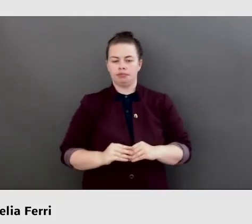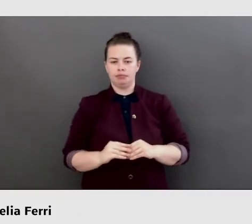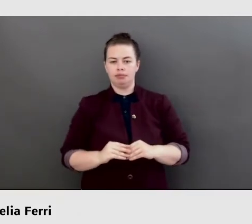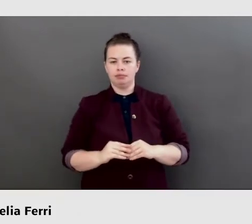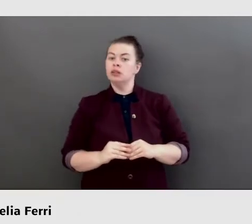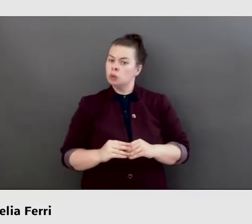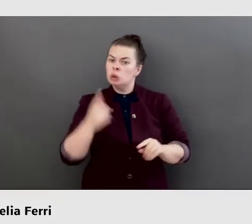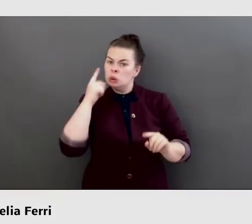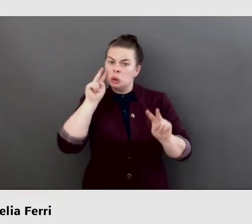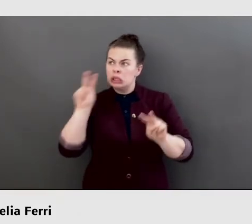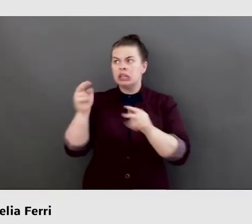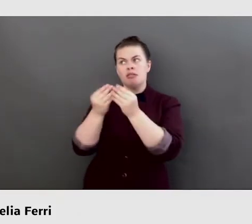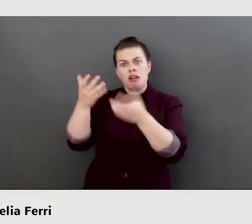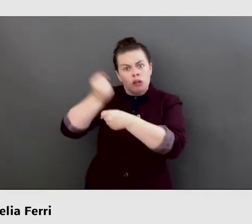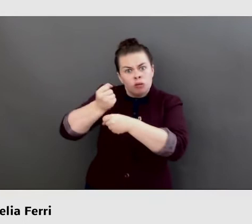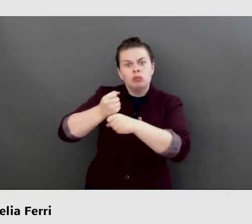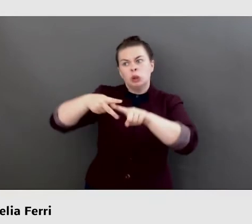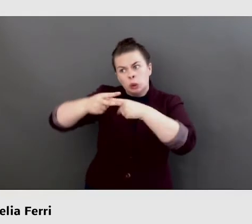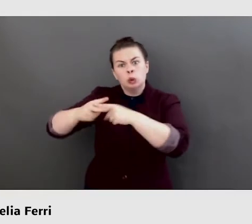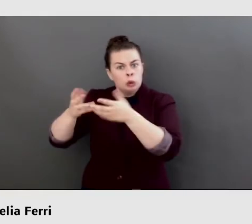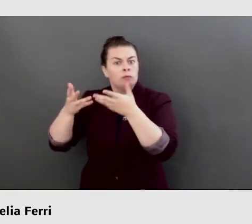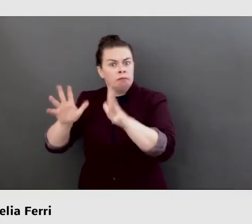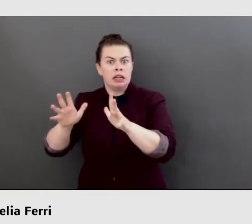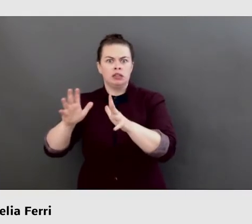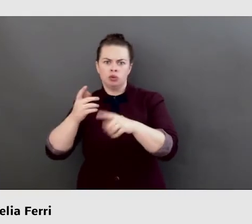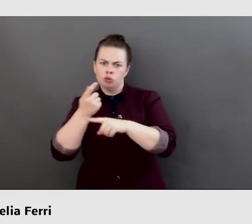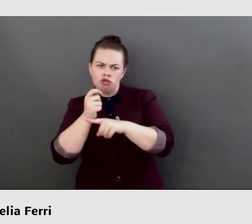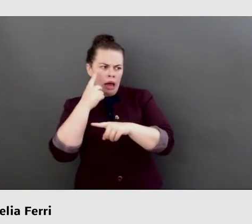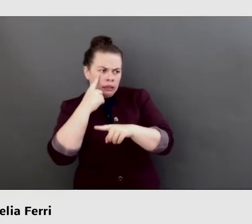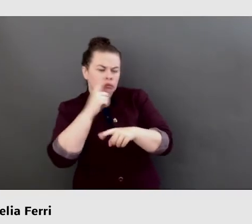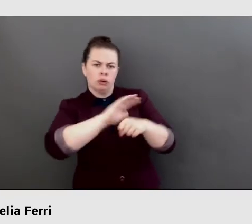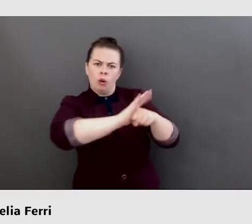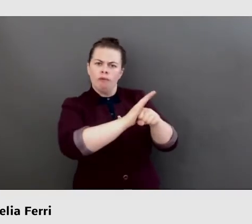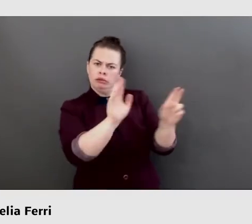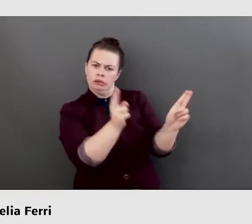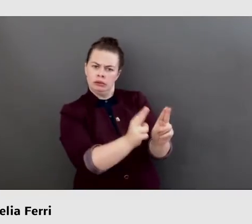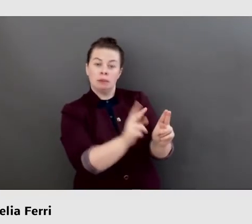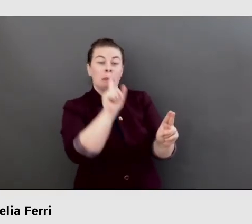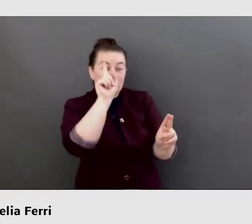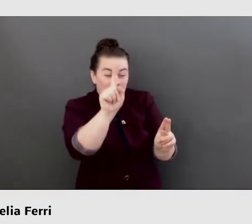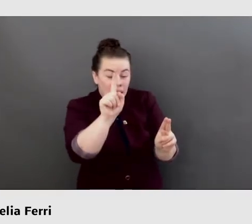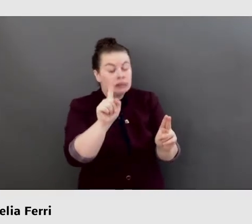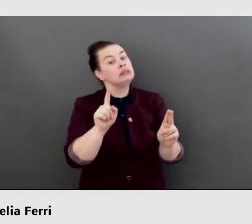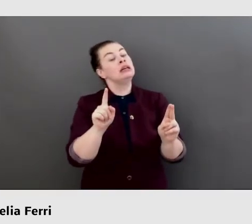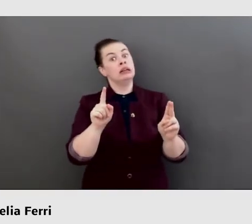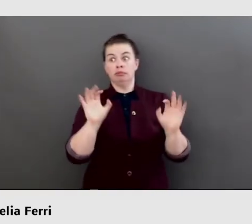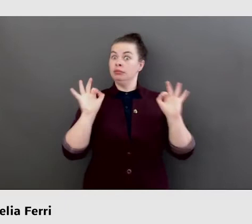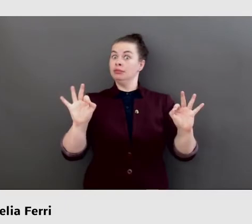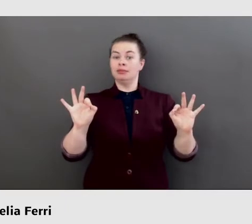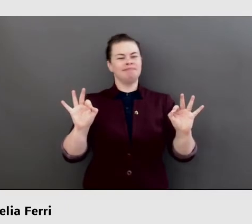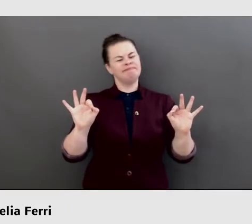these differentiated tools and the search for a coordinated response, there are still a lot of